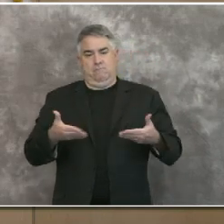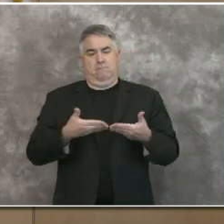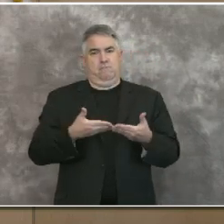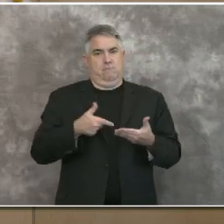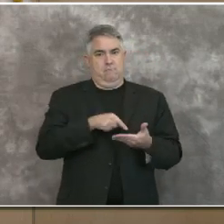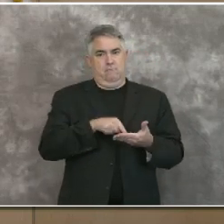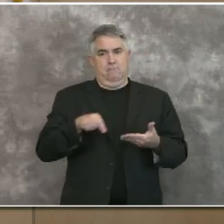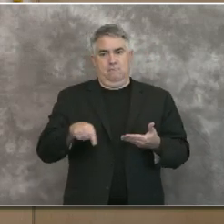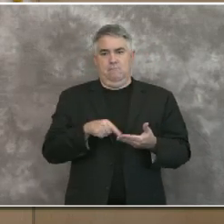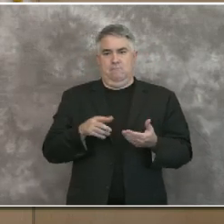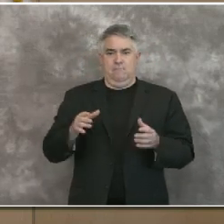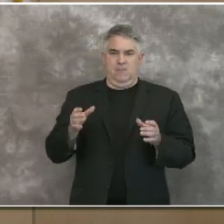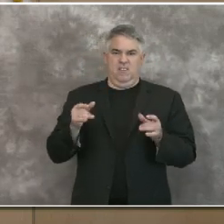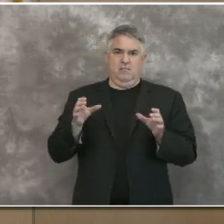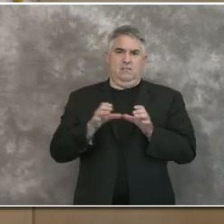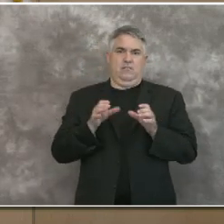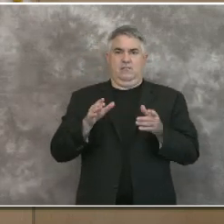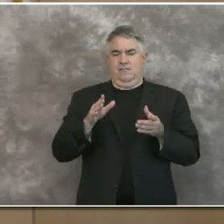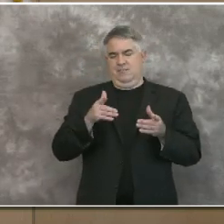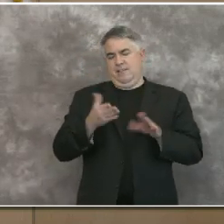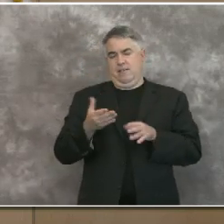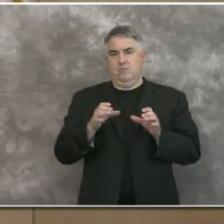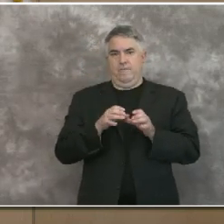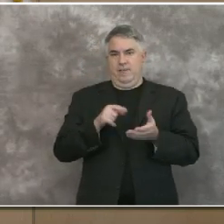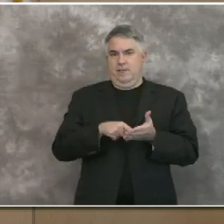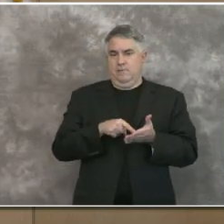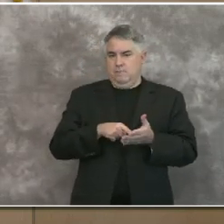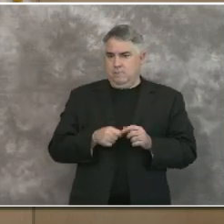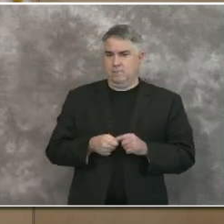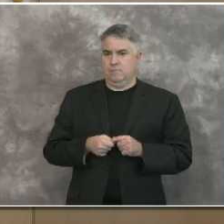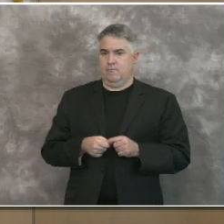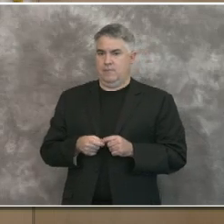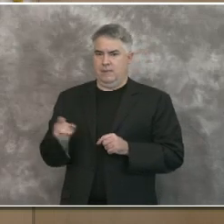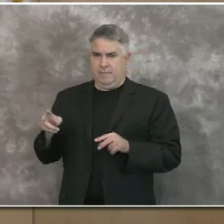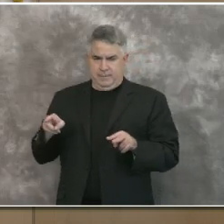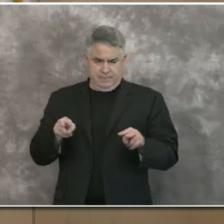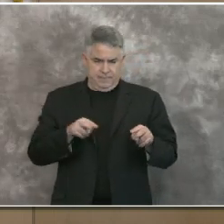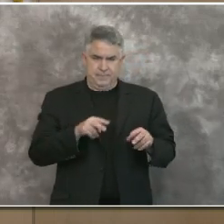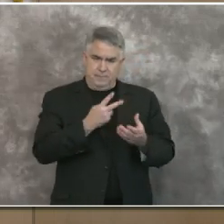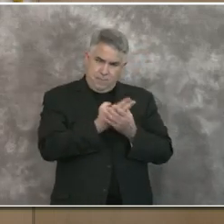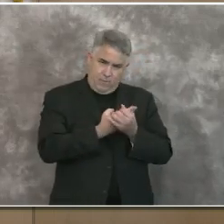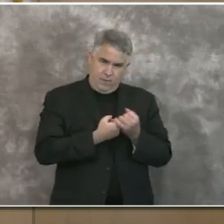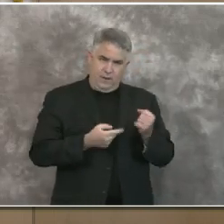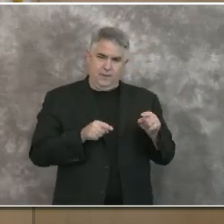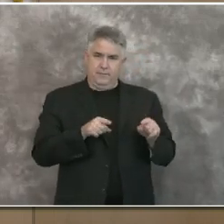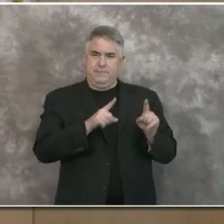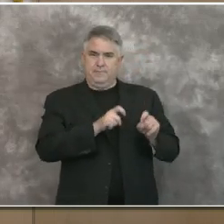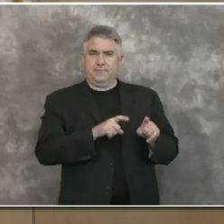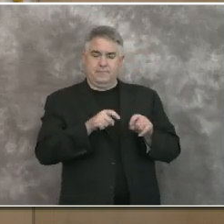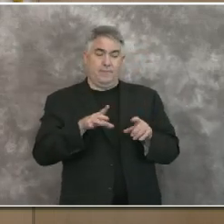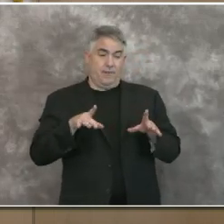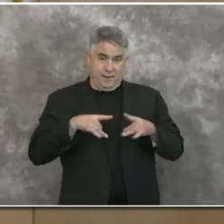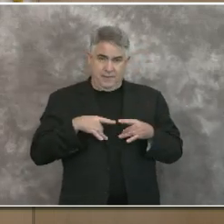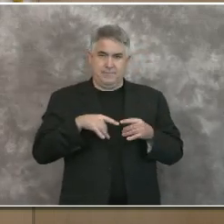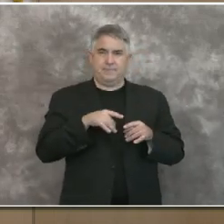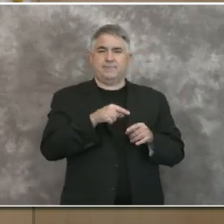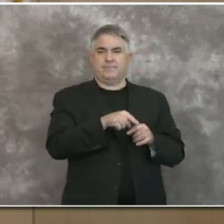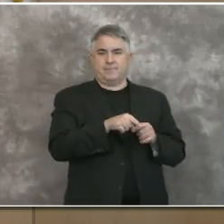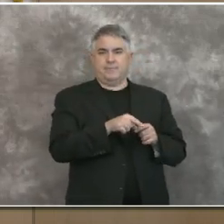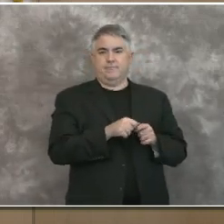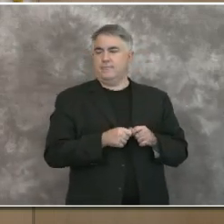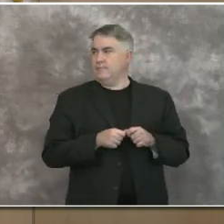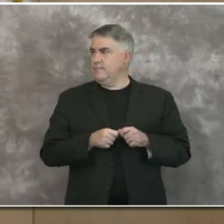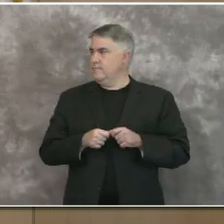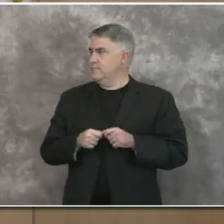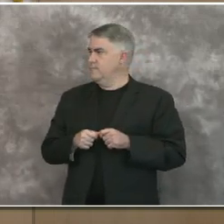for deaths. And also we do a cross-analysis between those individuals that test positive for COVID-19 and